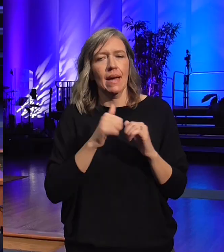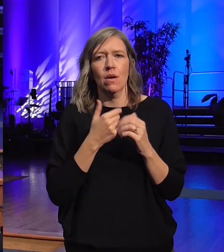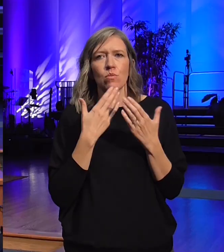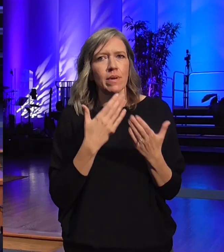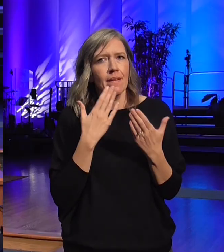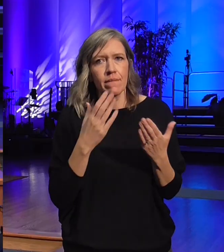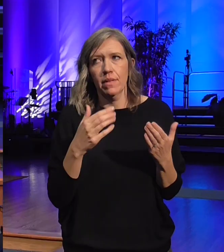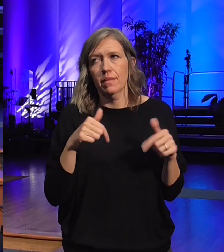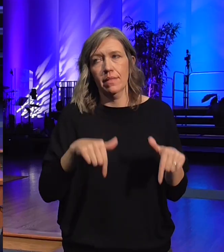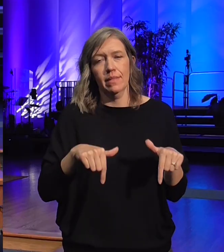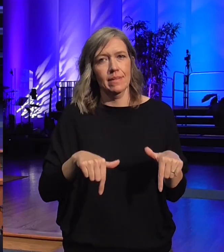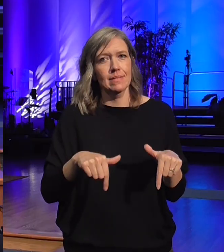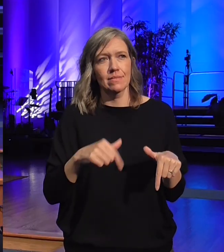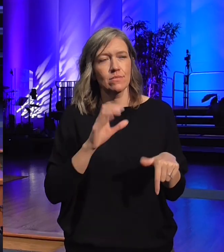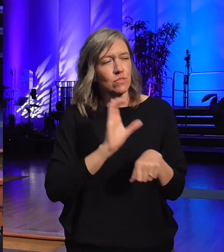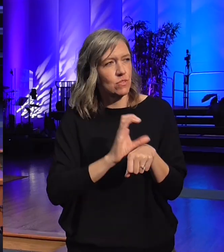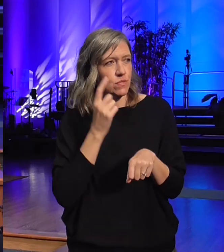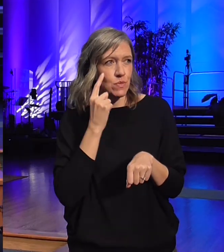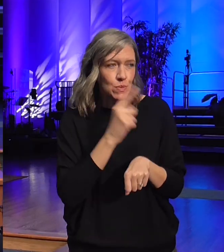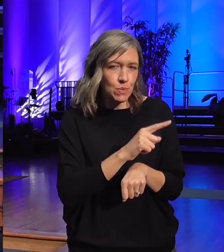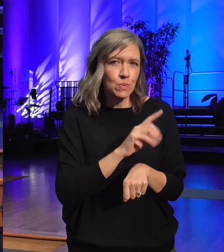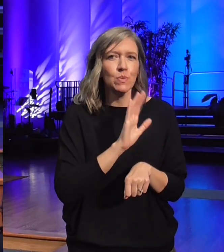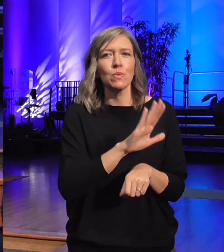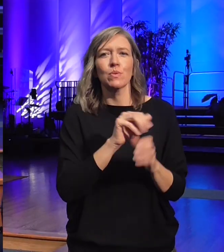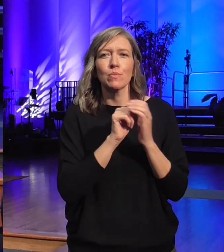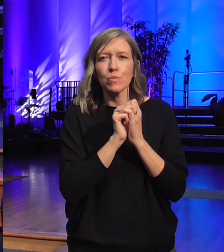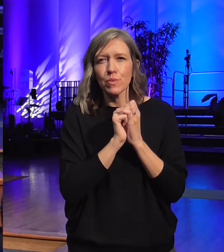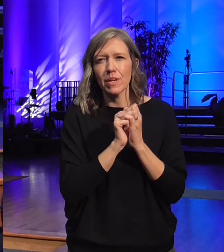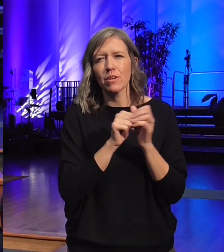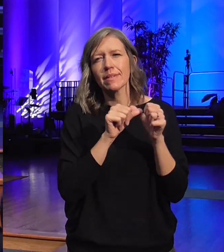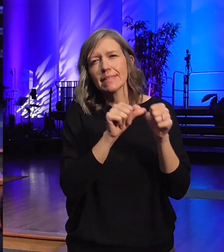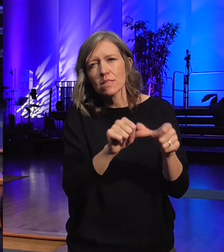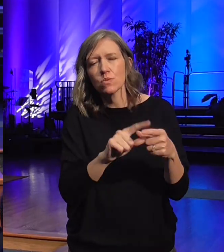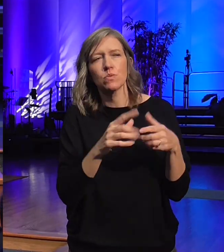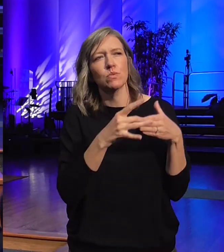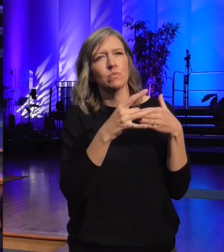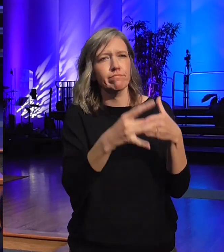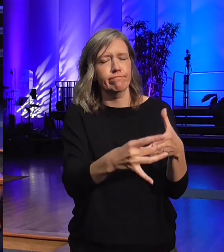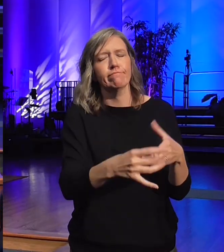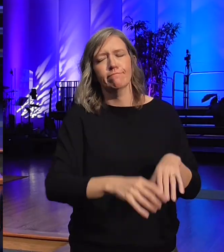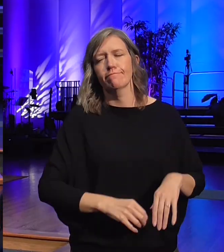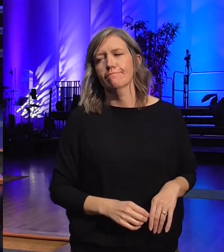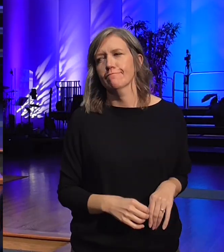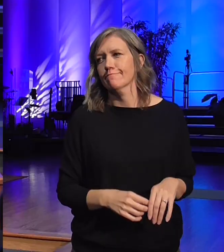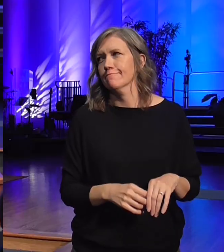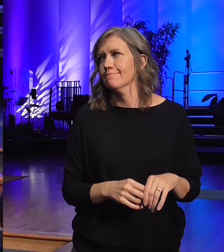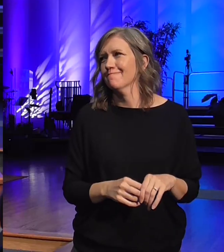in service to Mile High Church and to the prayer that I know continues to guide you now.